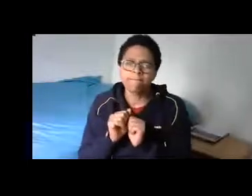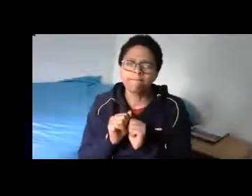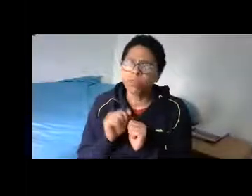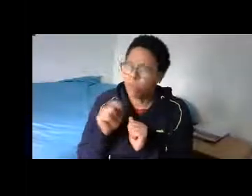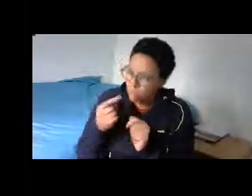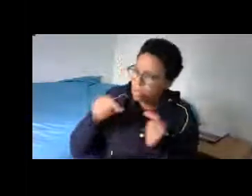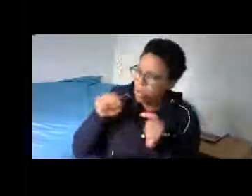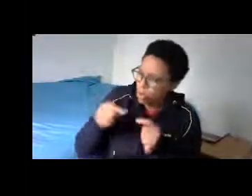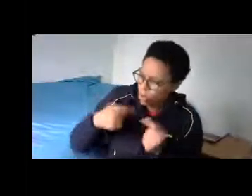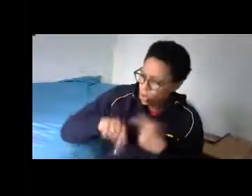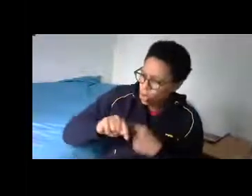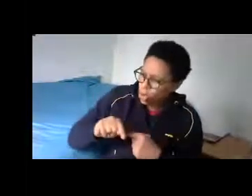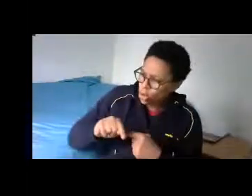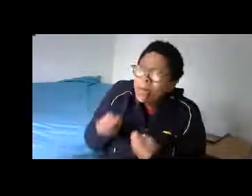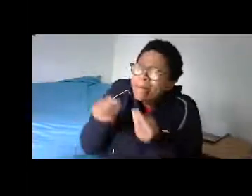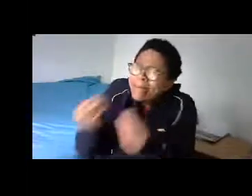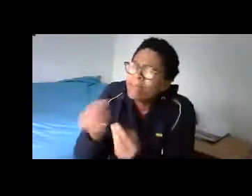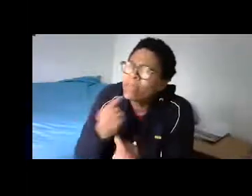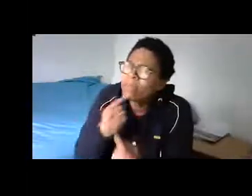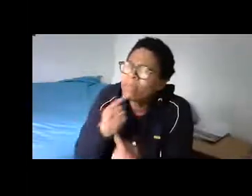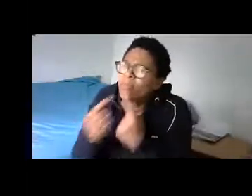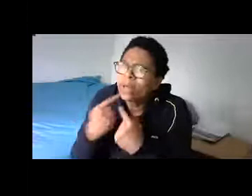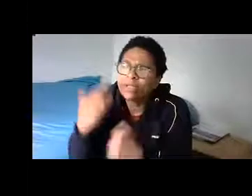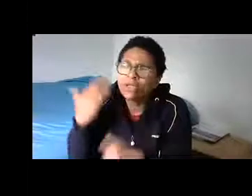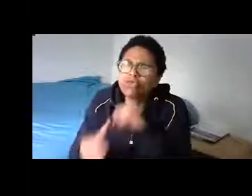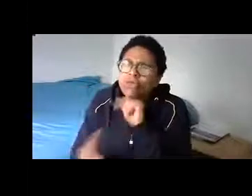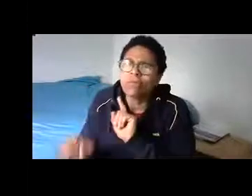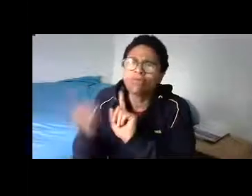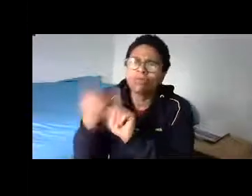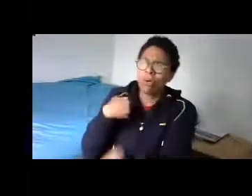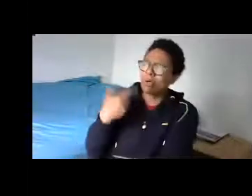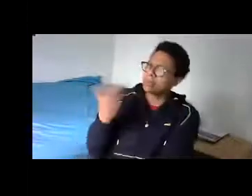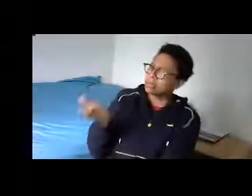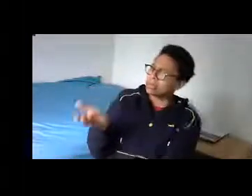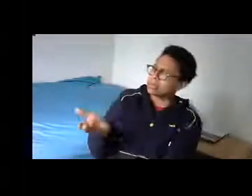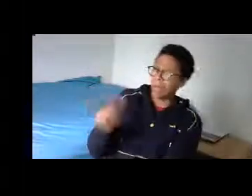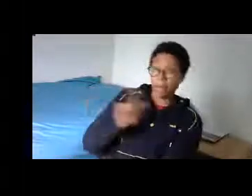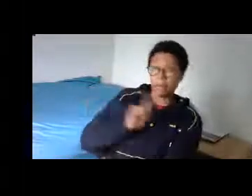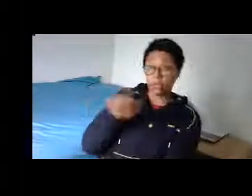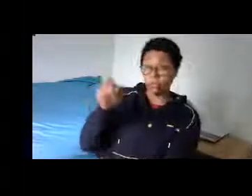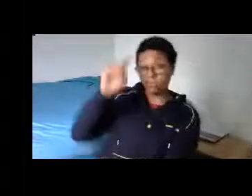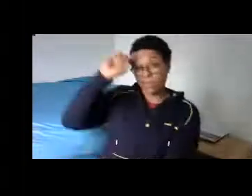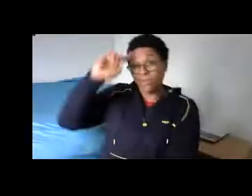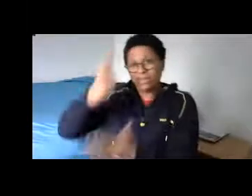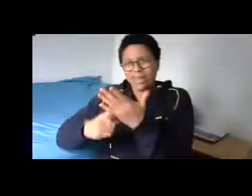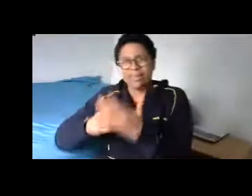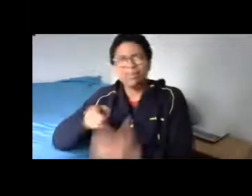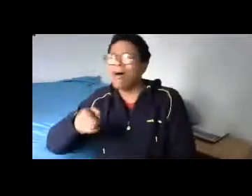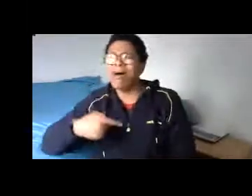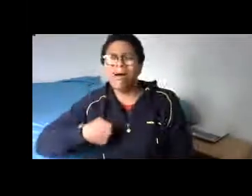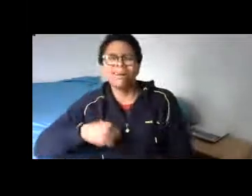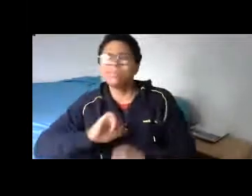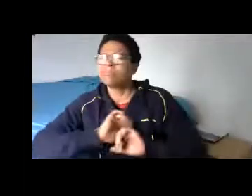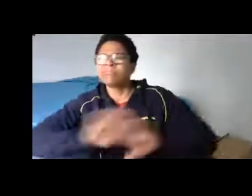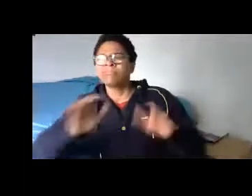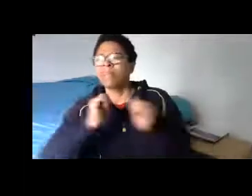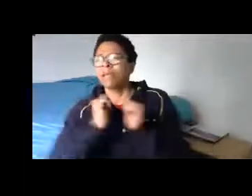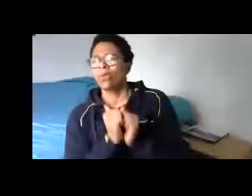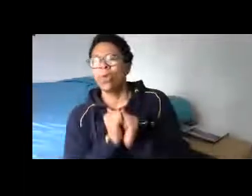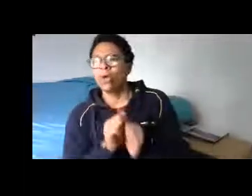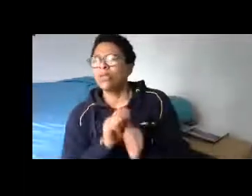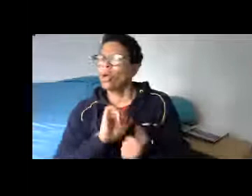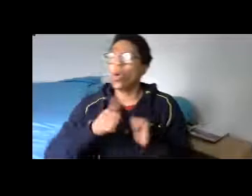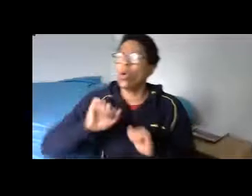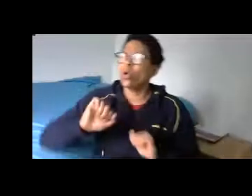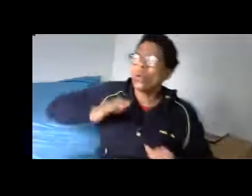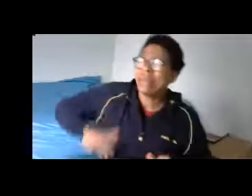you give them information, you never hear back from them because for some reason they decide that you don't really have needs serious